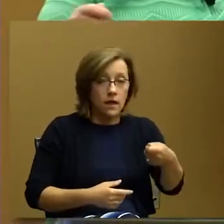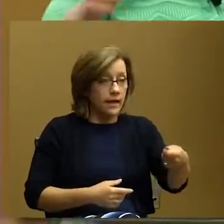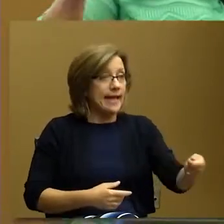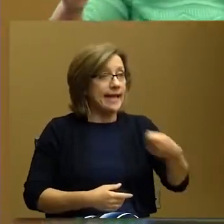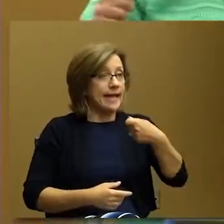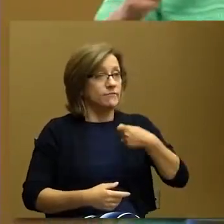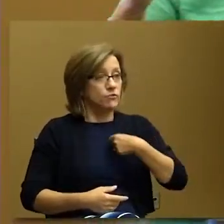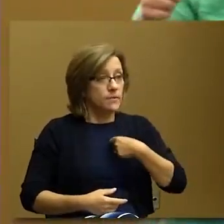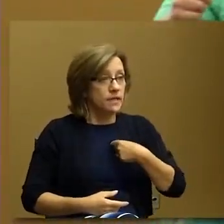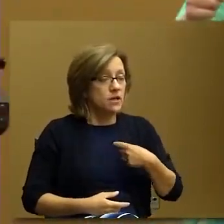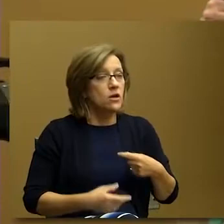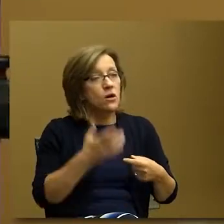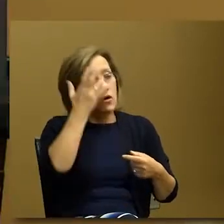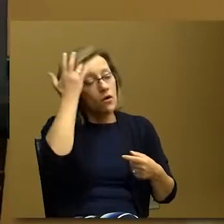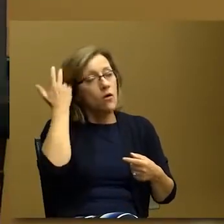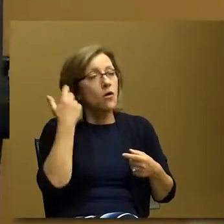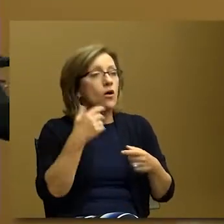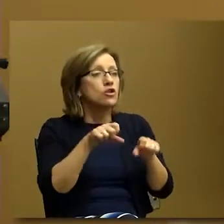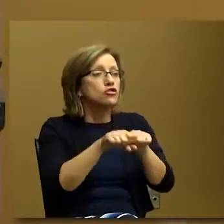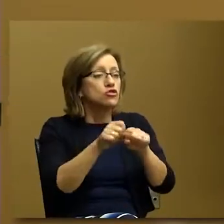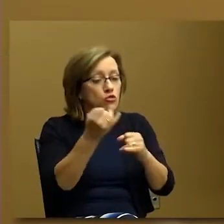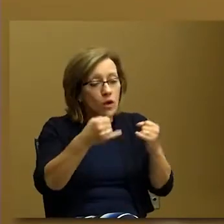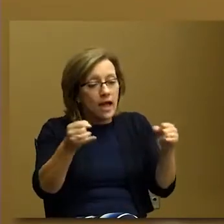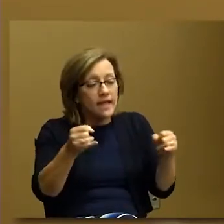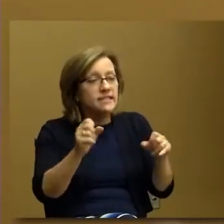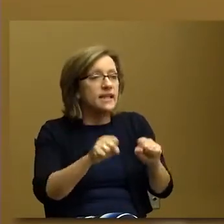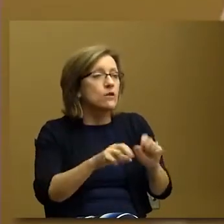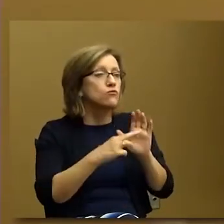A shoelace can represent shoe.